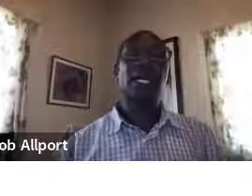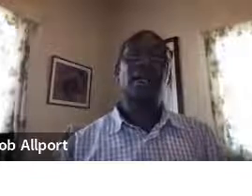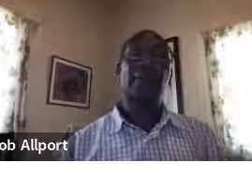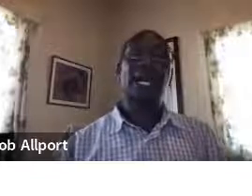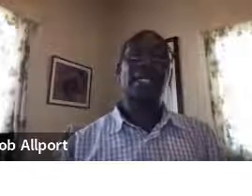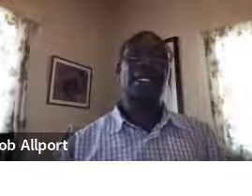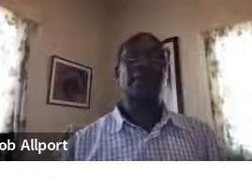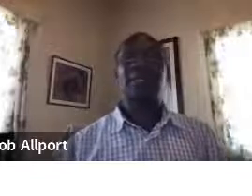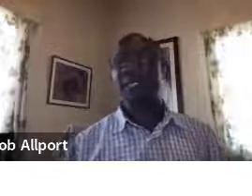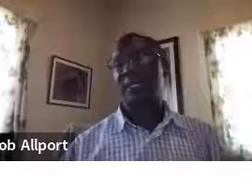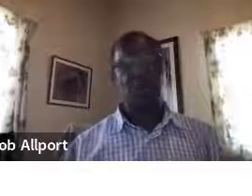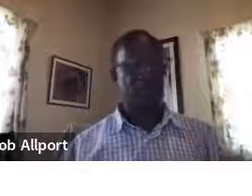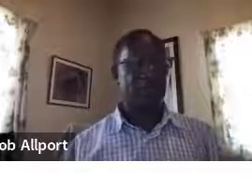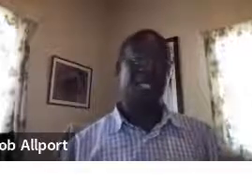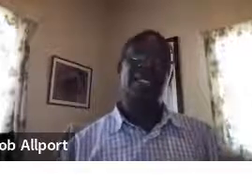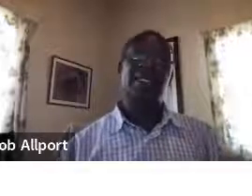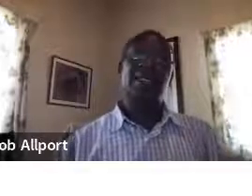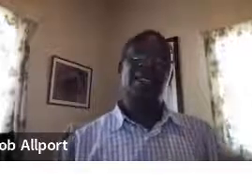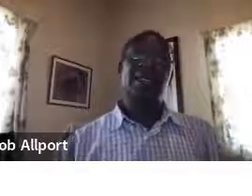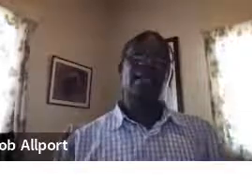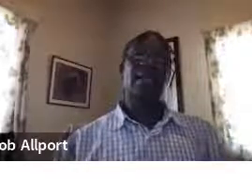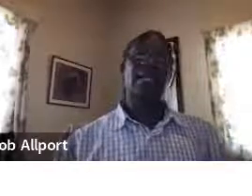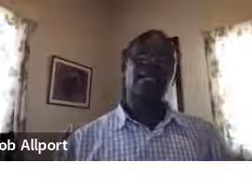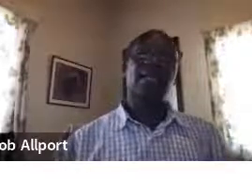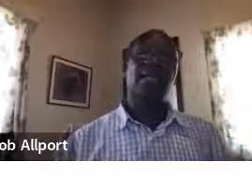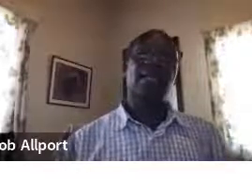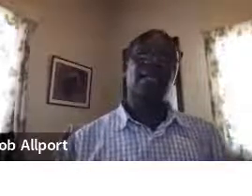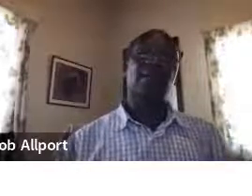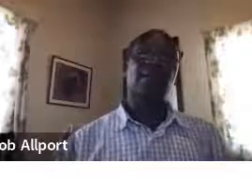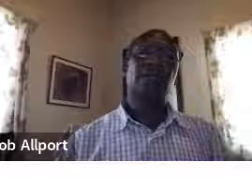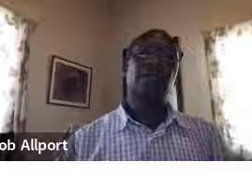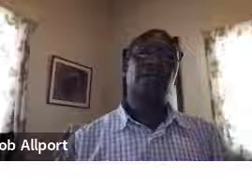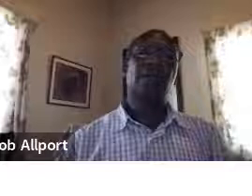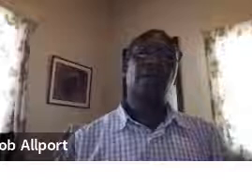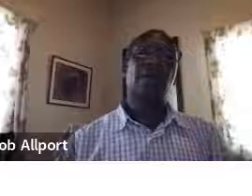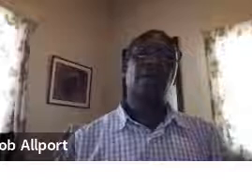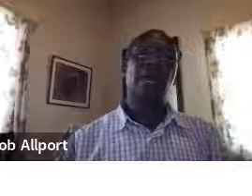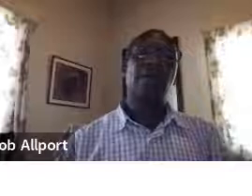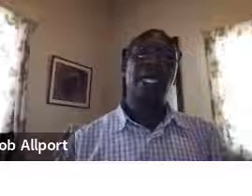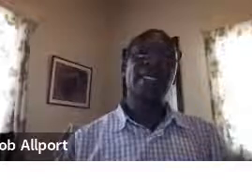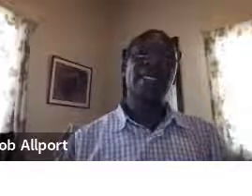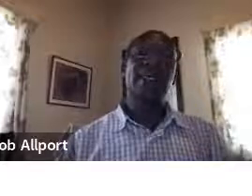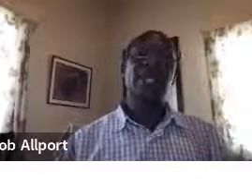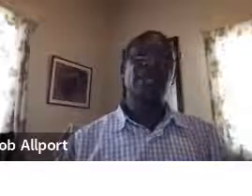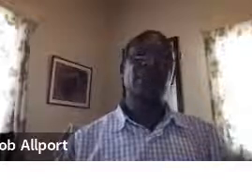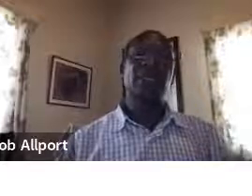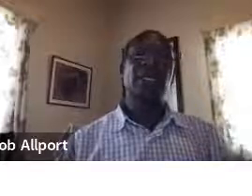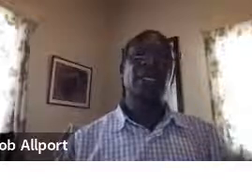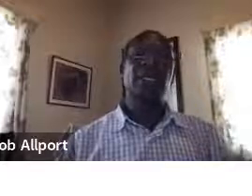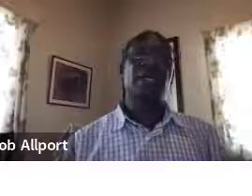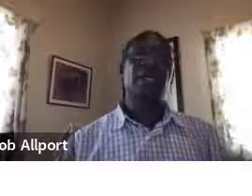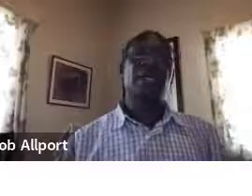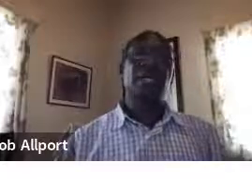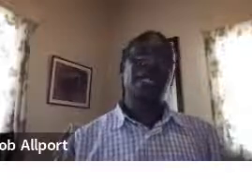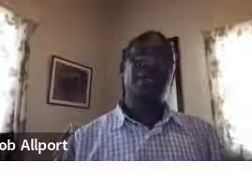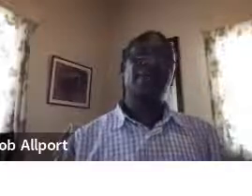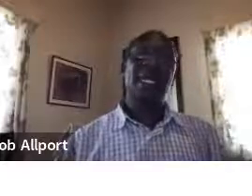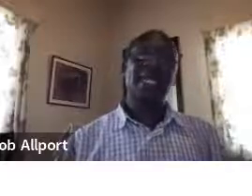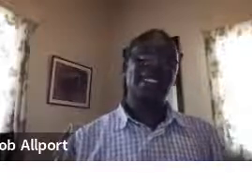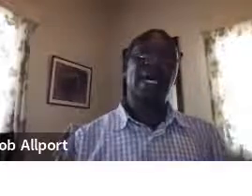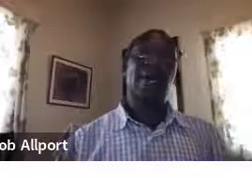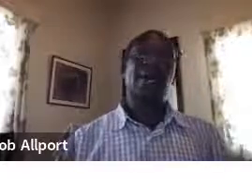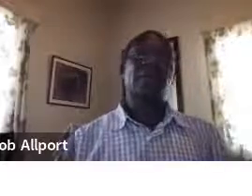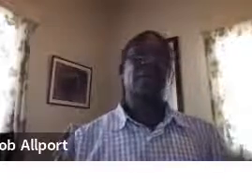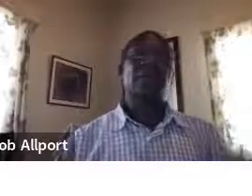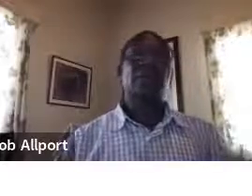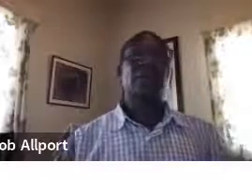keep on buying, which Rob said, there's a lot of money that is being used. And even